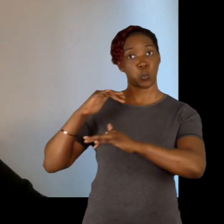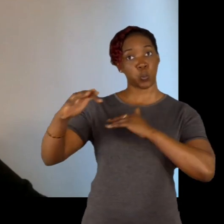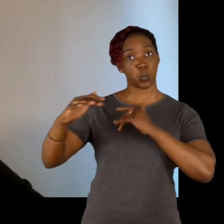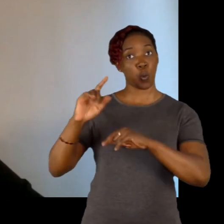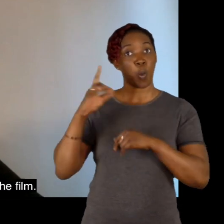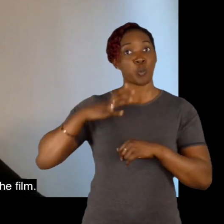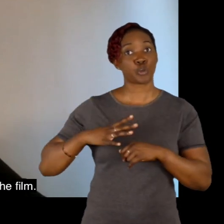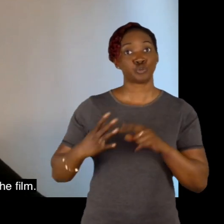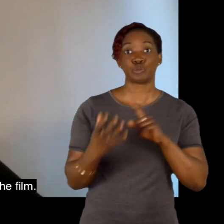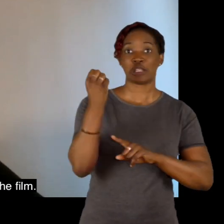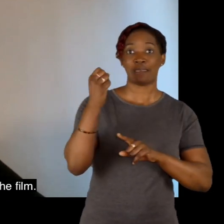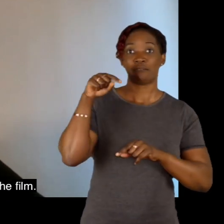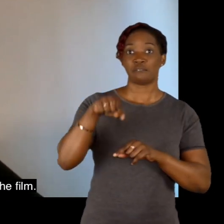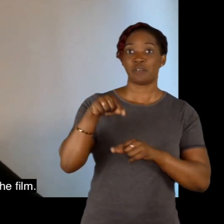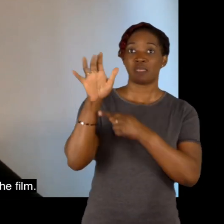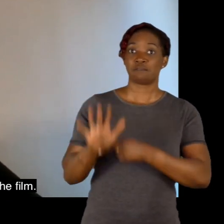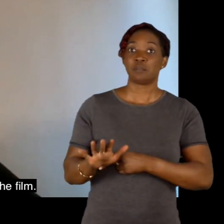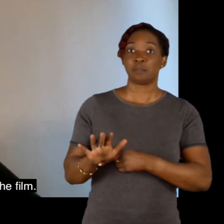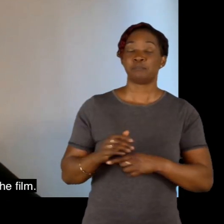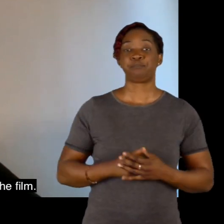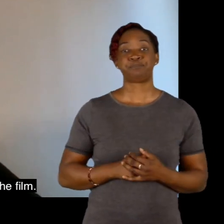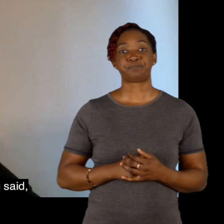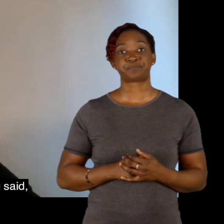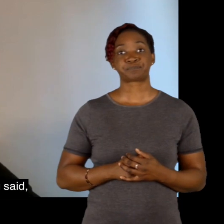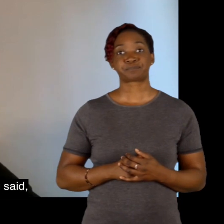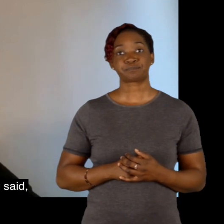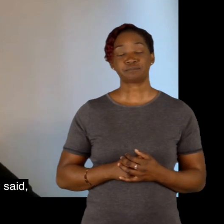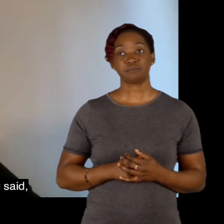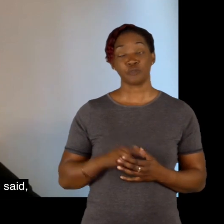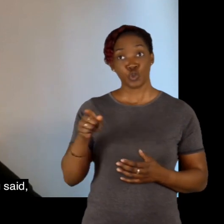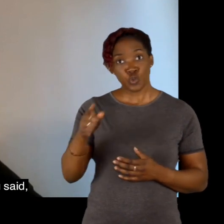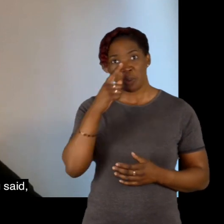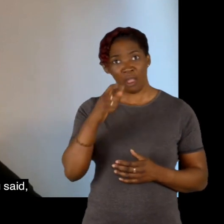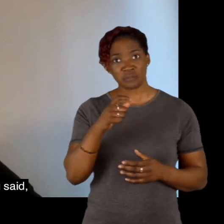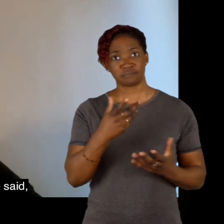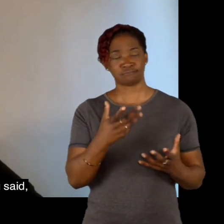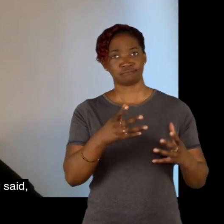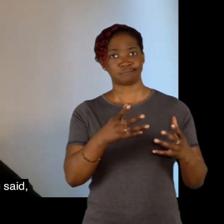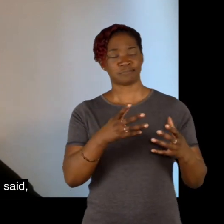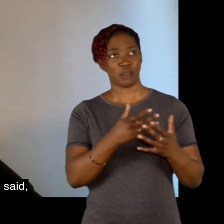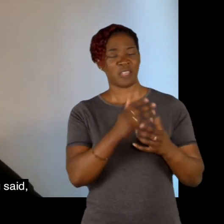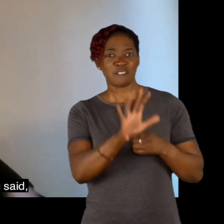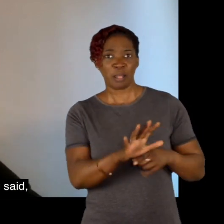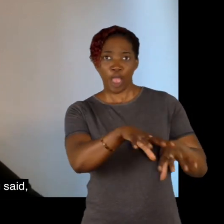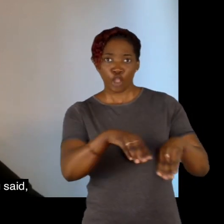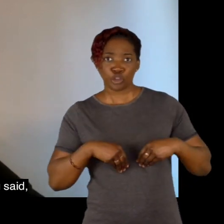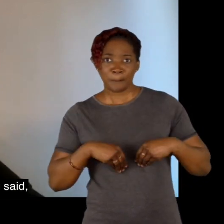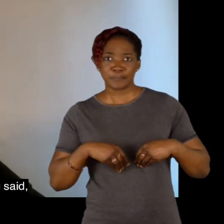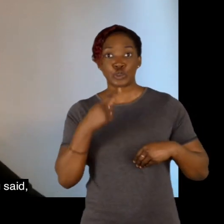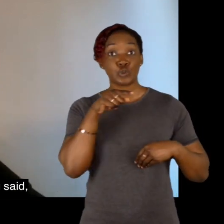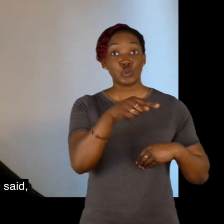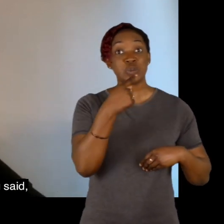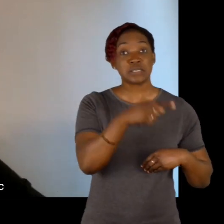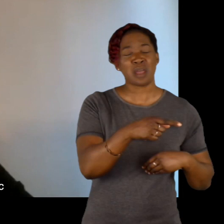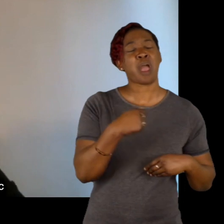the same wavelength about what we wanted to do with the film. You know, yeah, you kind of you looked at the film and then